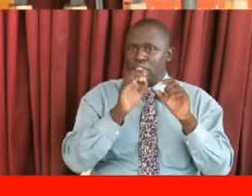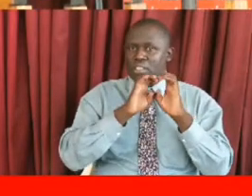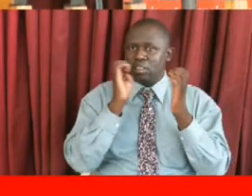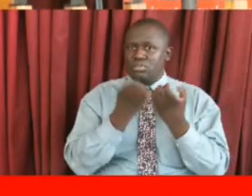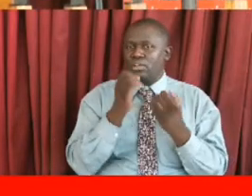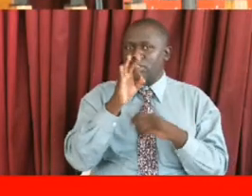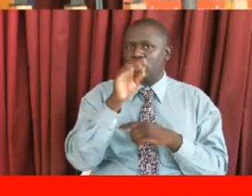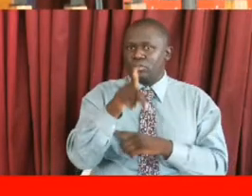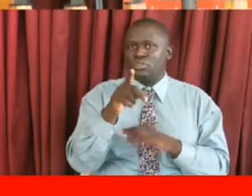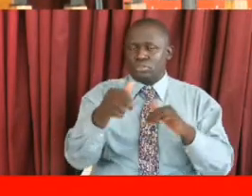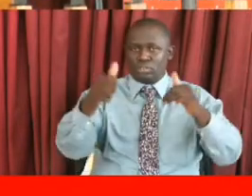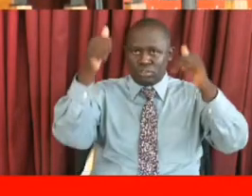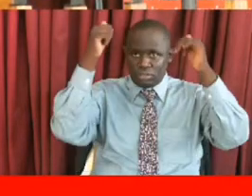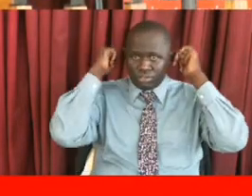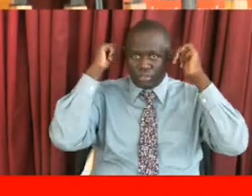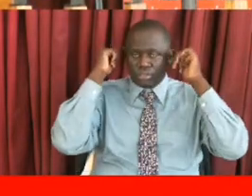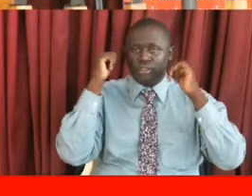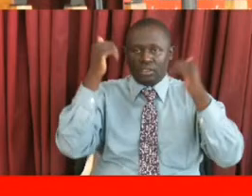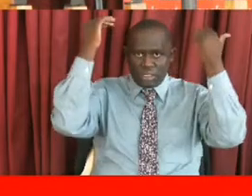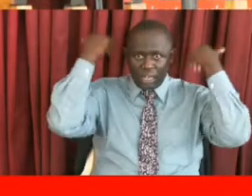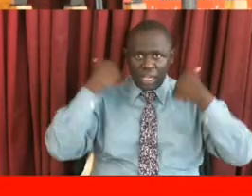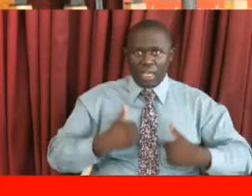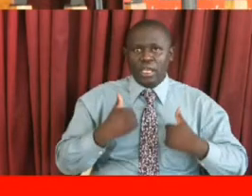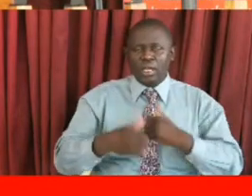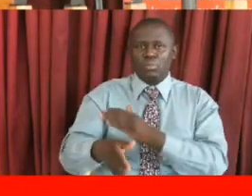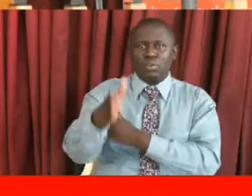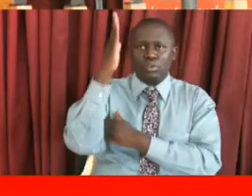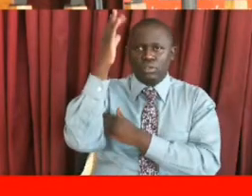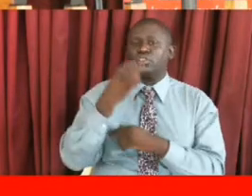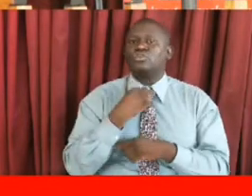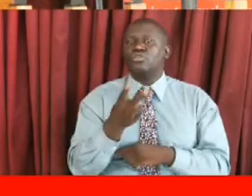been I am God's voice to